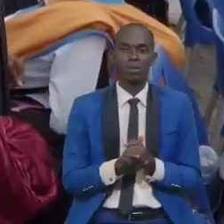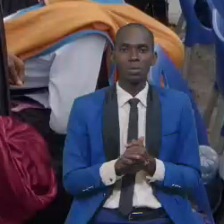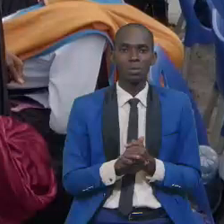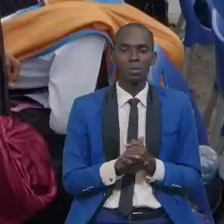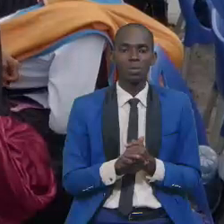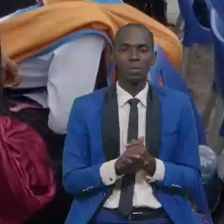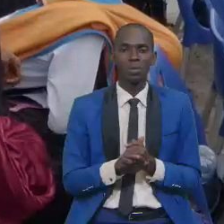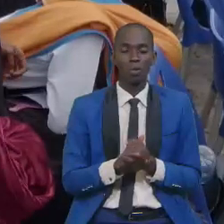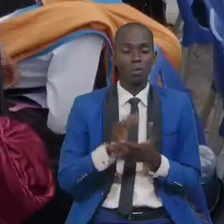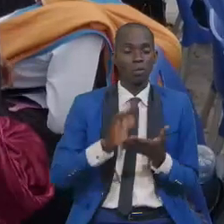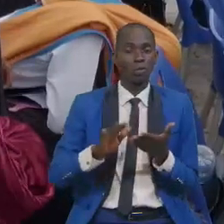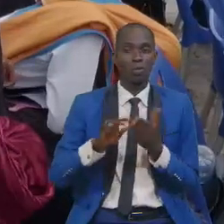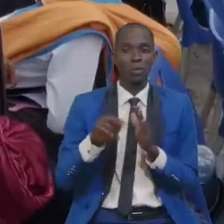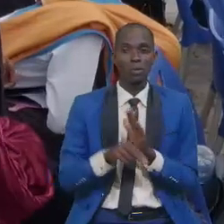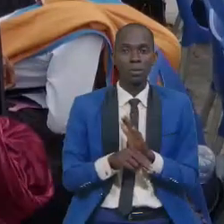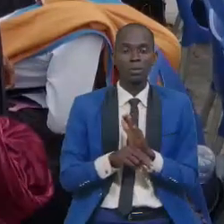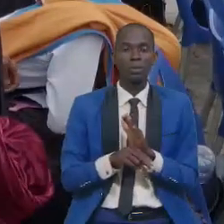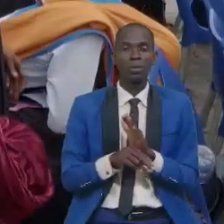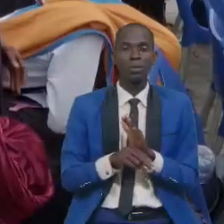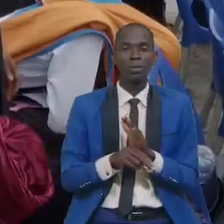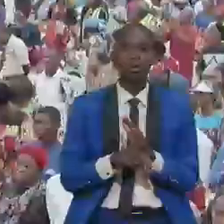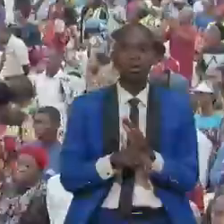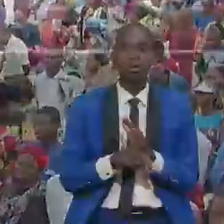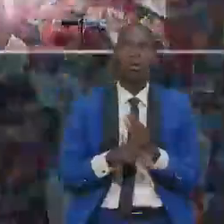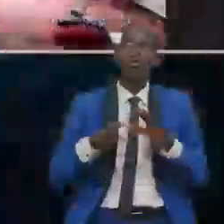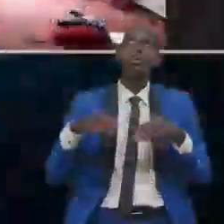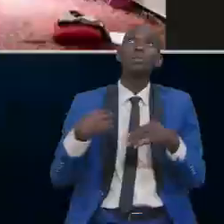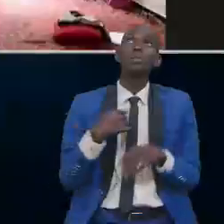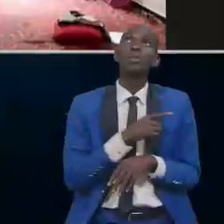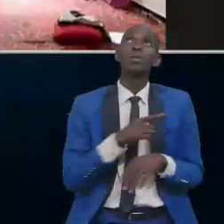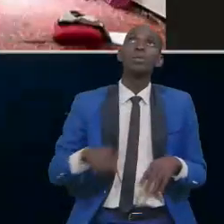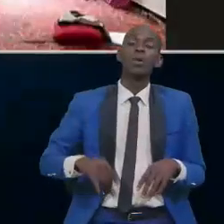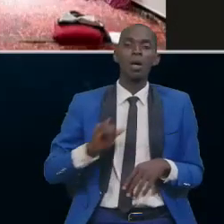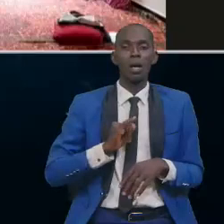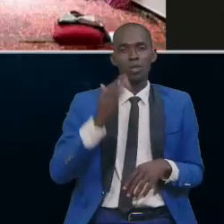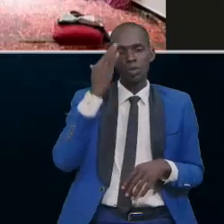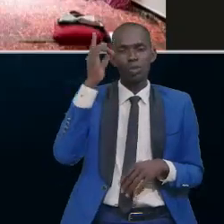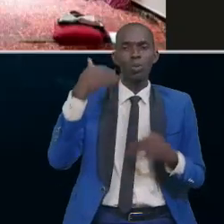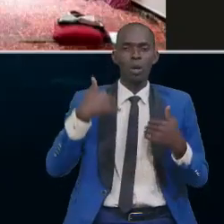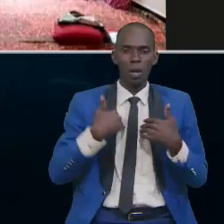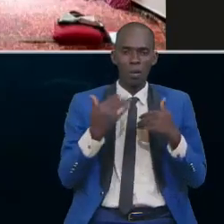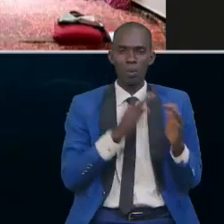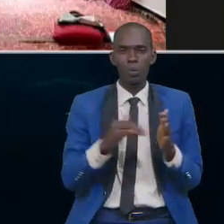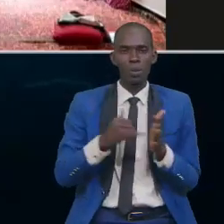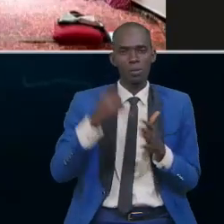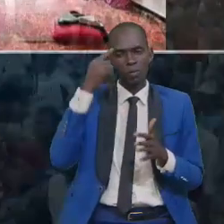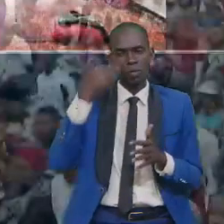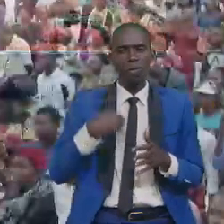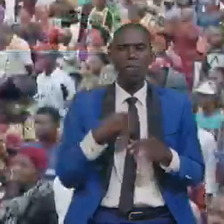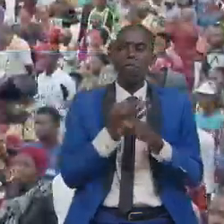forgiveness give me Lord I know you have it for me freedom